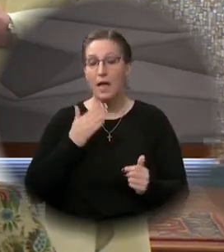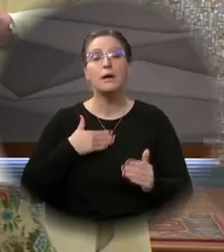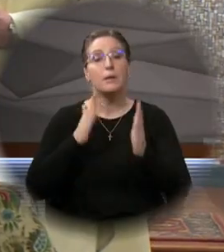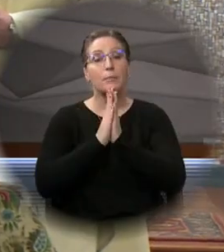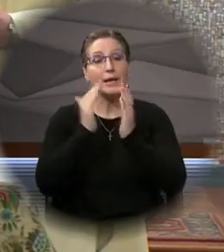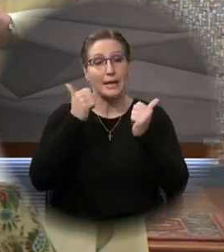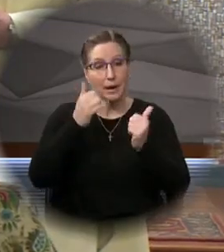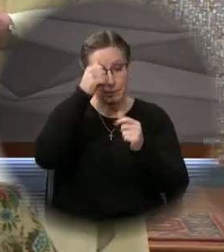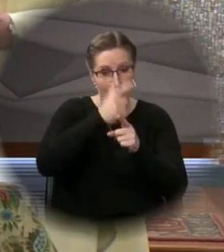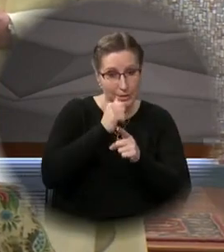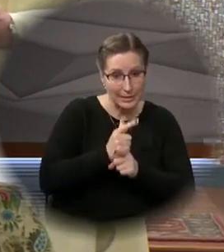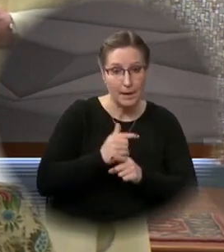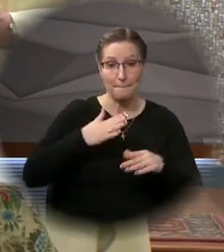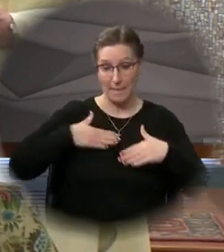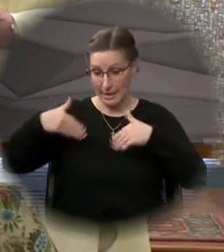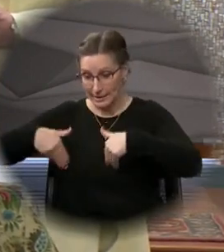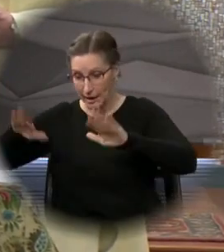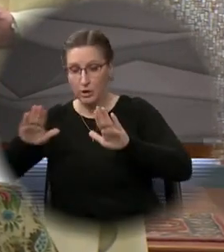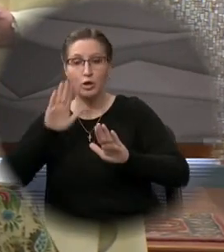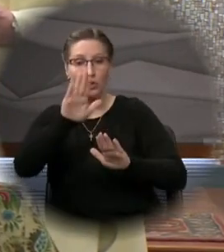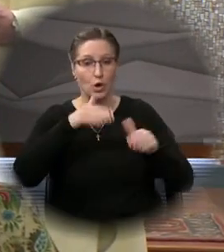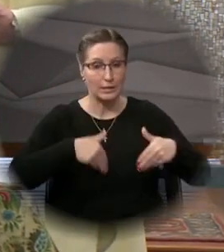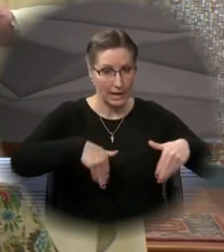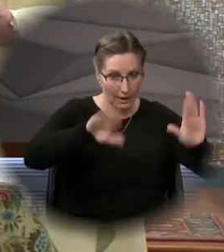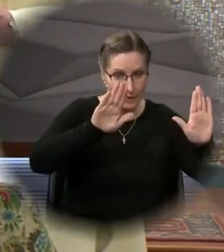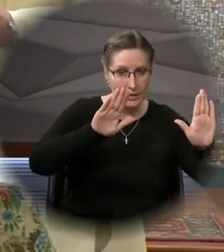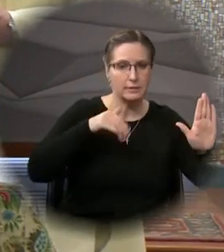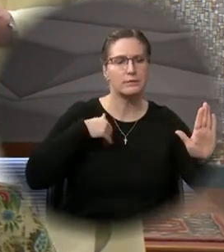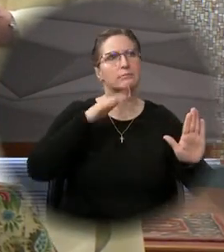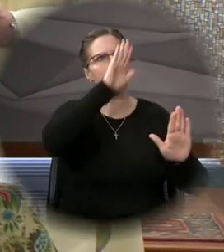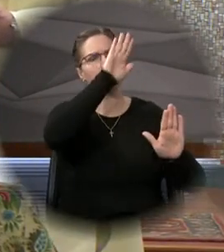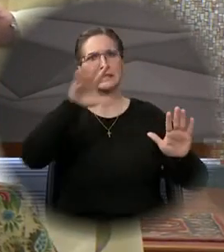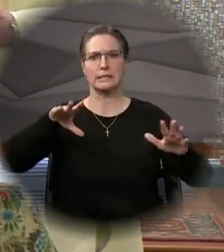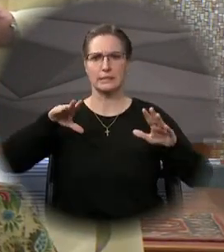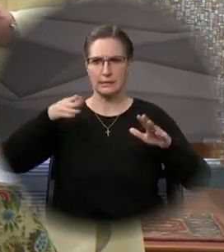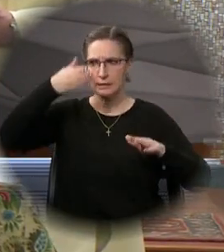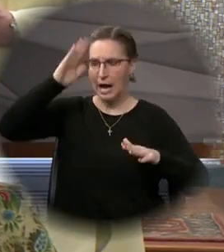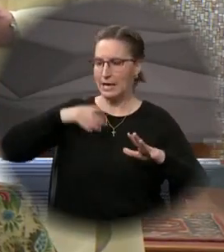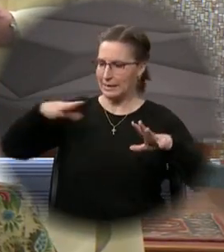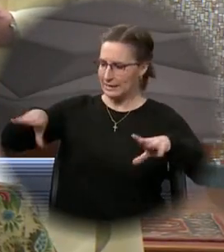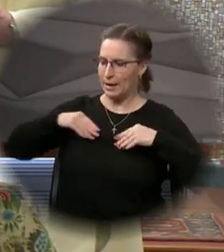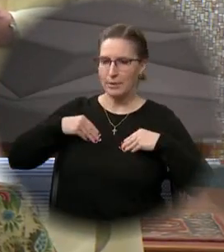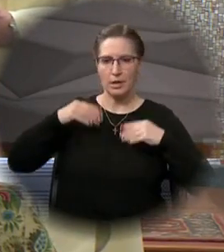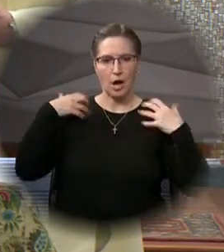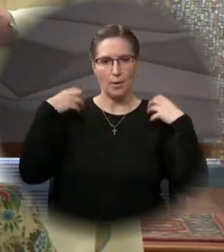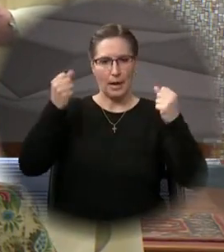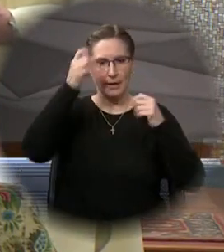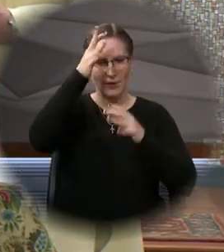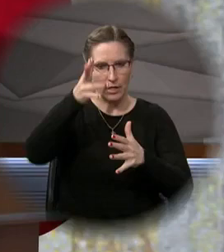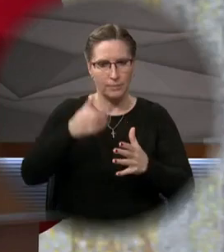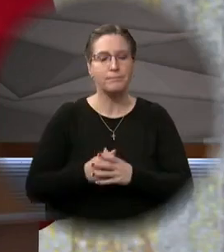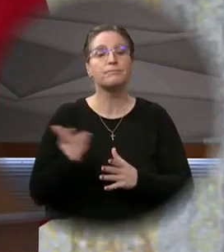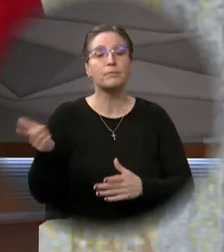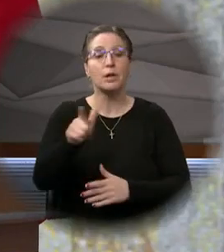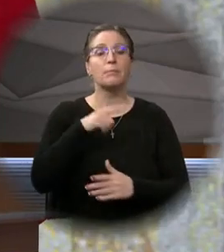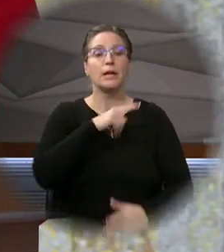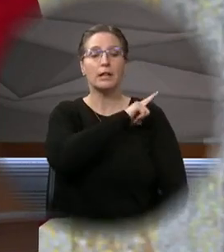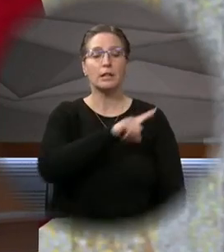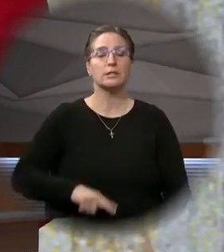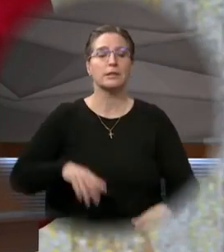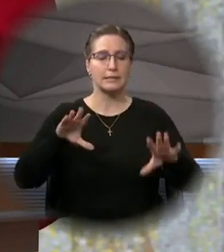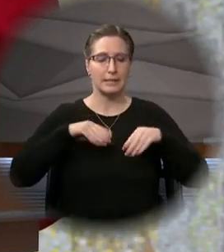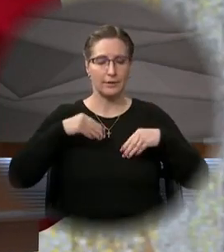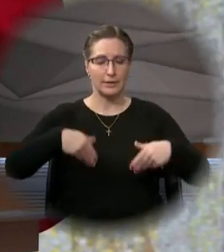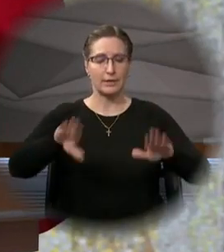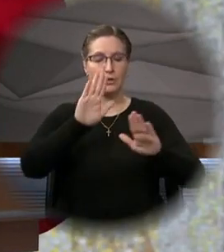Pray, brothers and sisters, that my sacrifice and yours may be acceptable to God, the Almighty Father. May the Lord